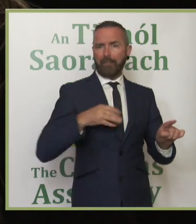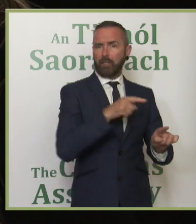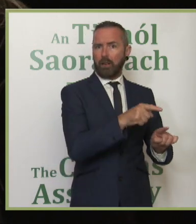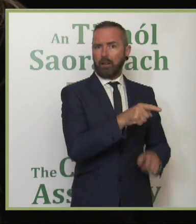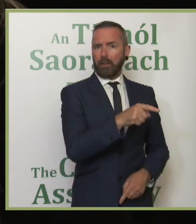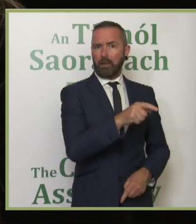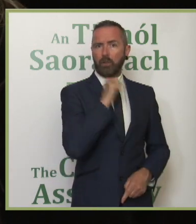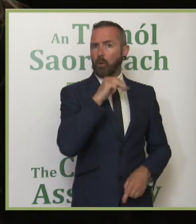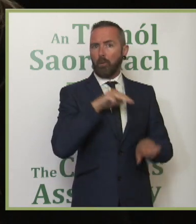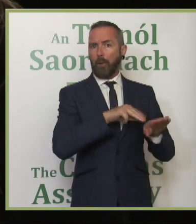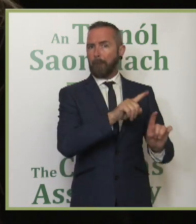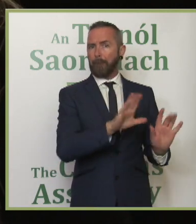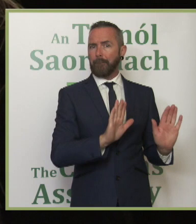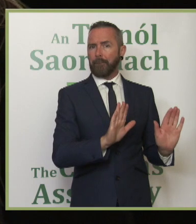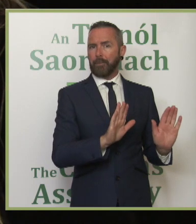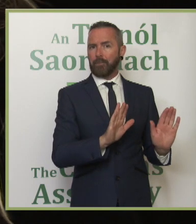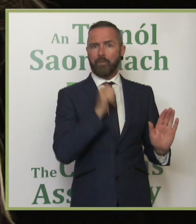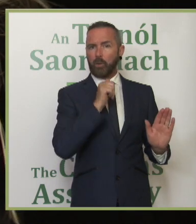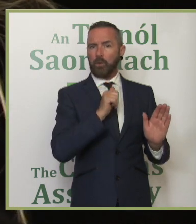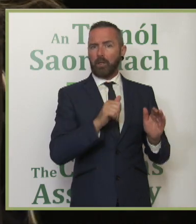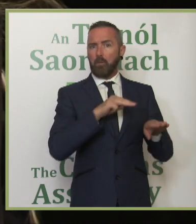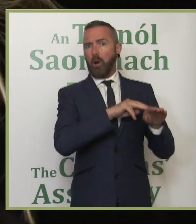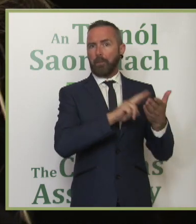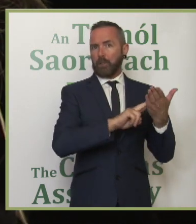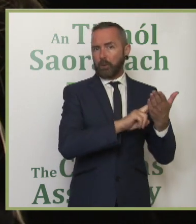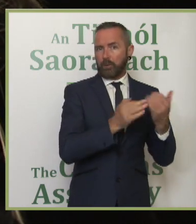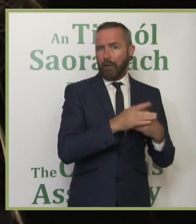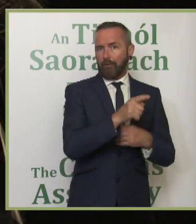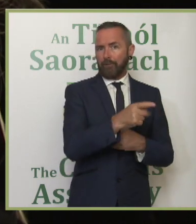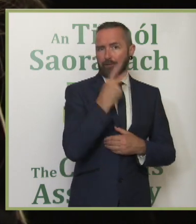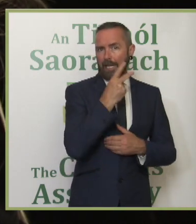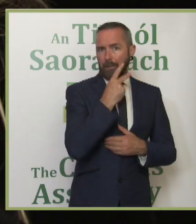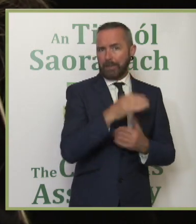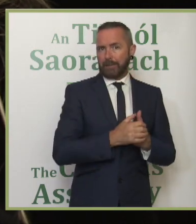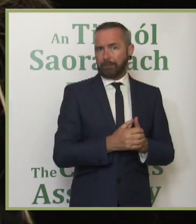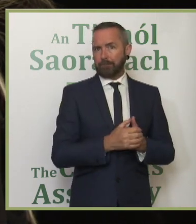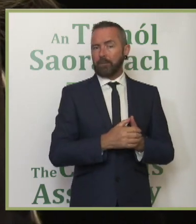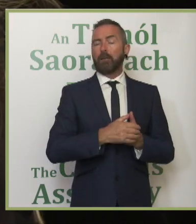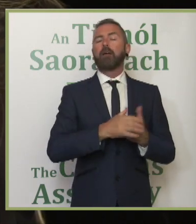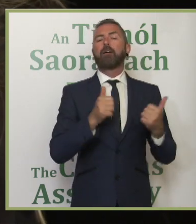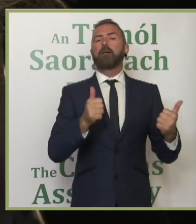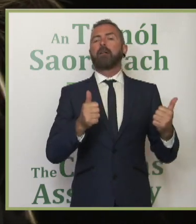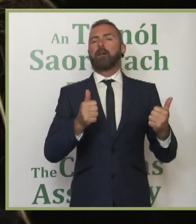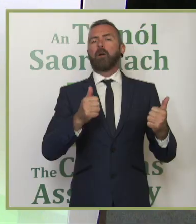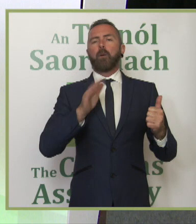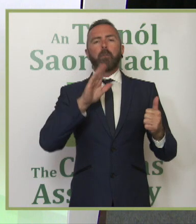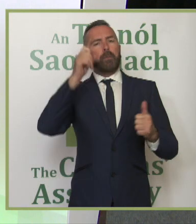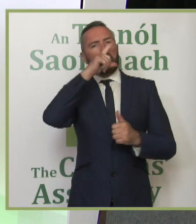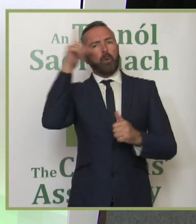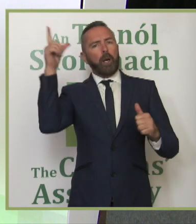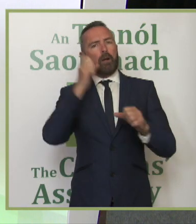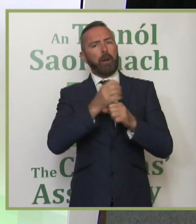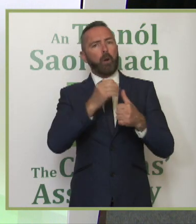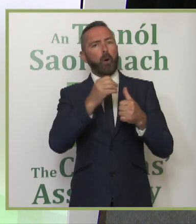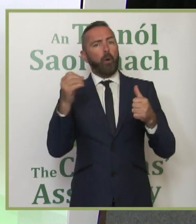not problematic drug use, except for we always have to be aware of the